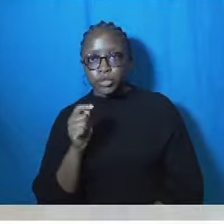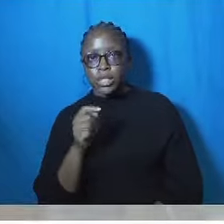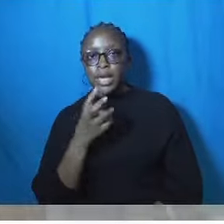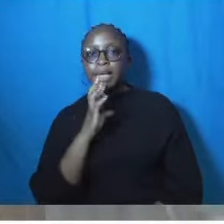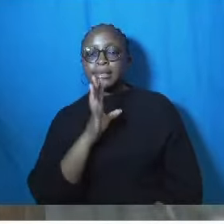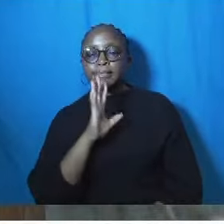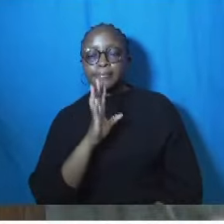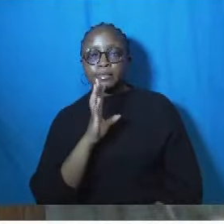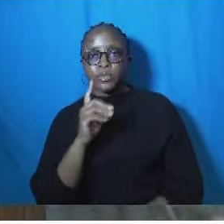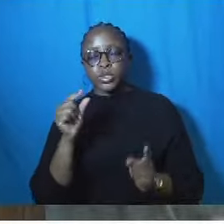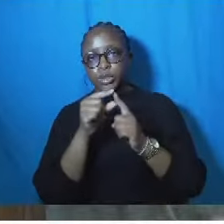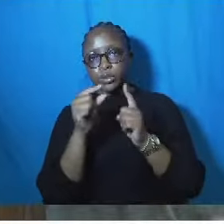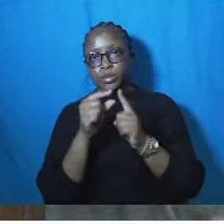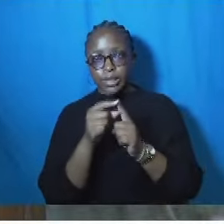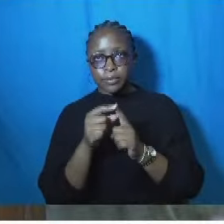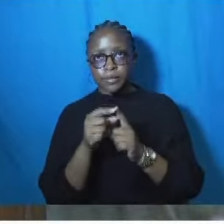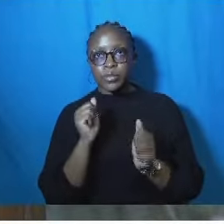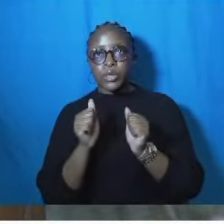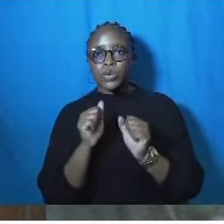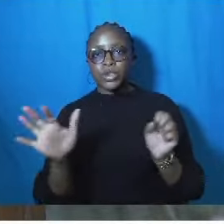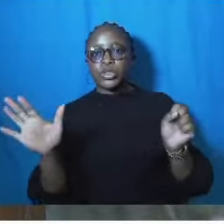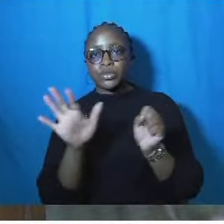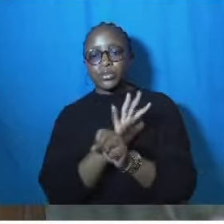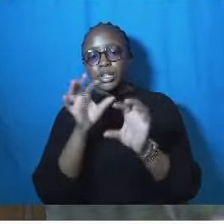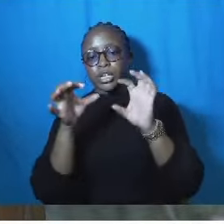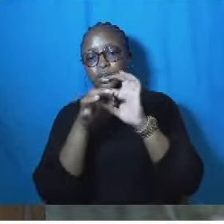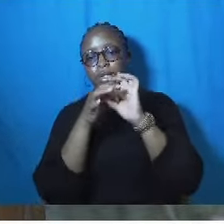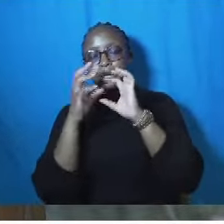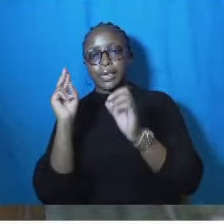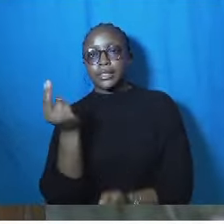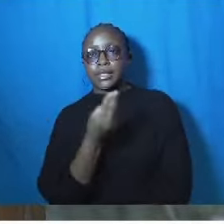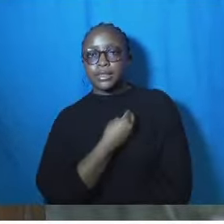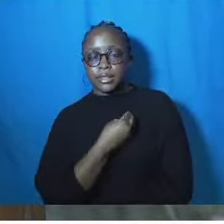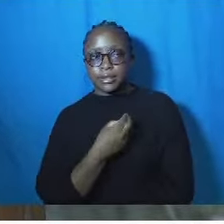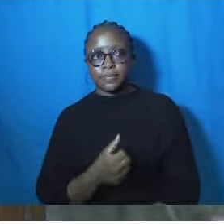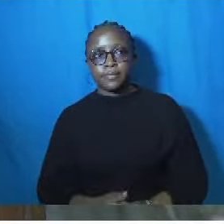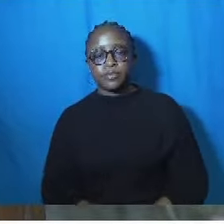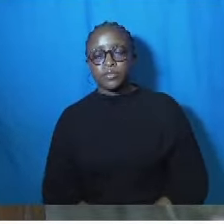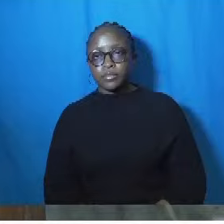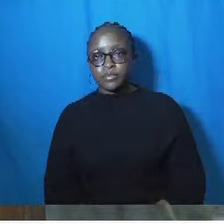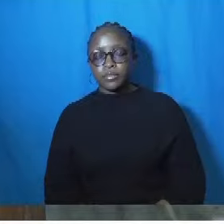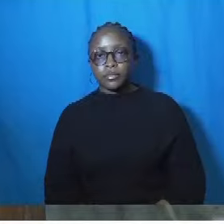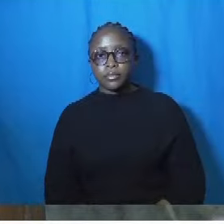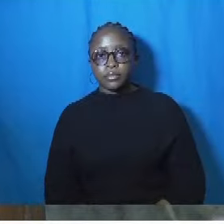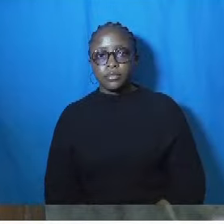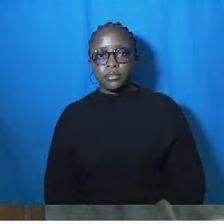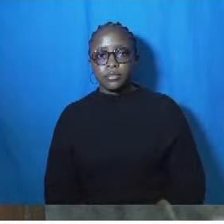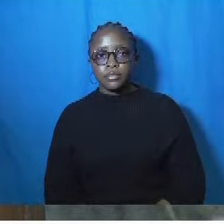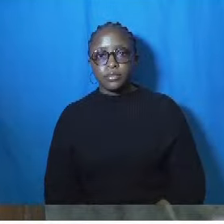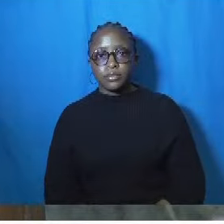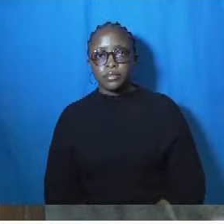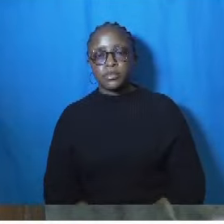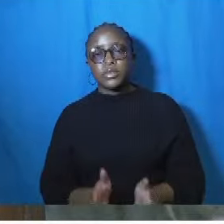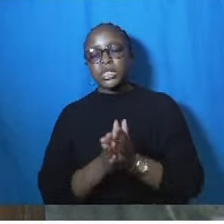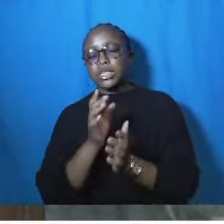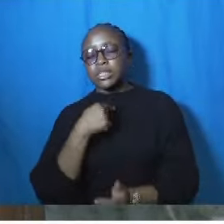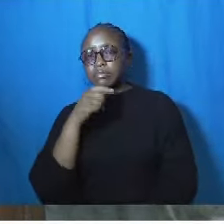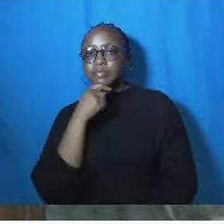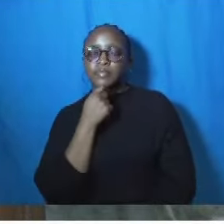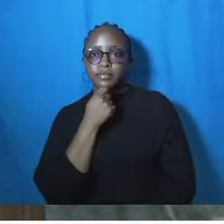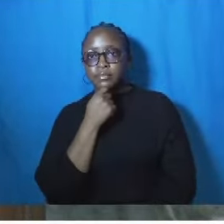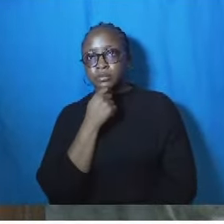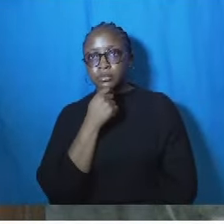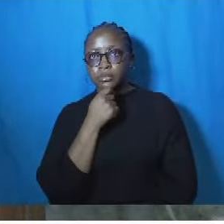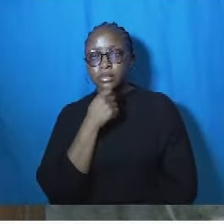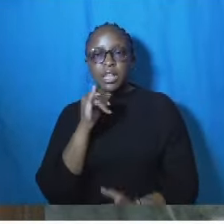This would fully unite us one with another. And I'm wondering, when was the